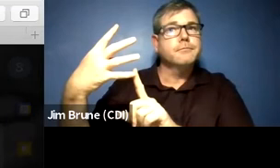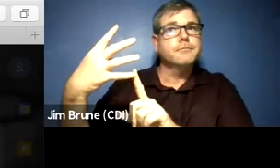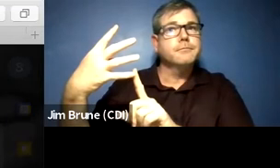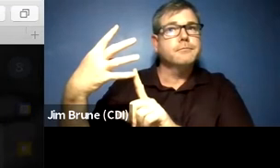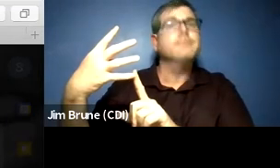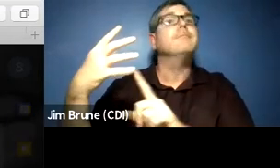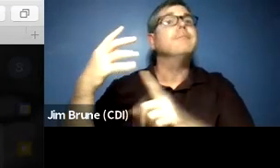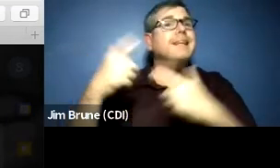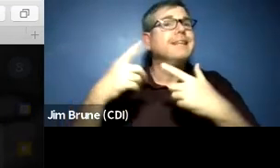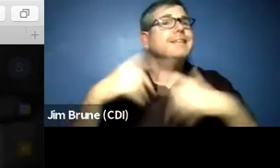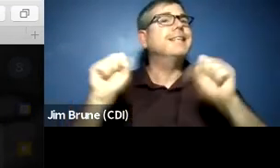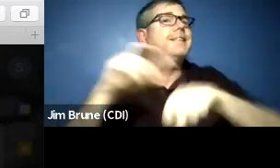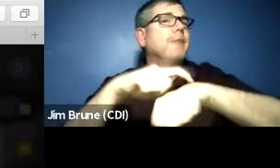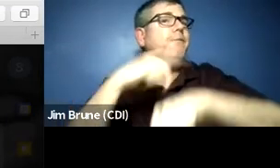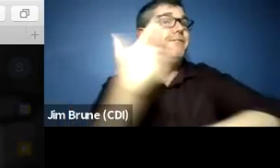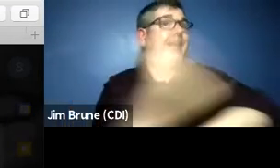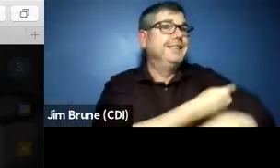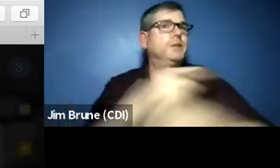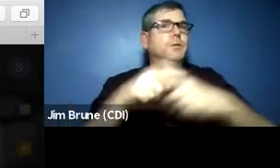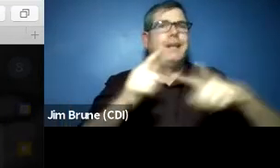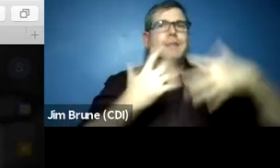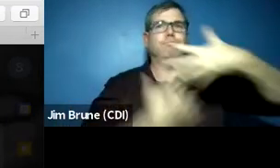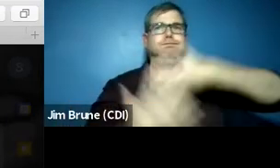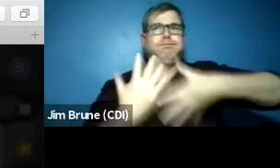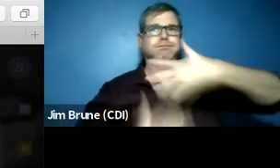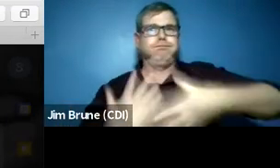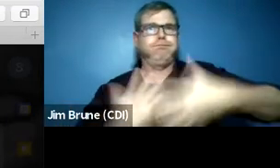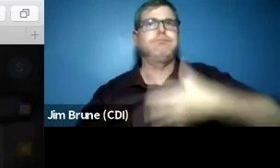About 14 days after the second dose to be fully effective.